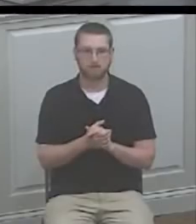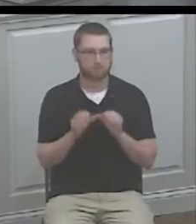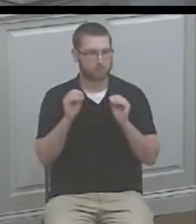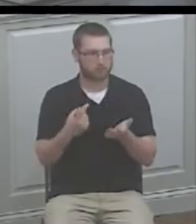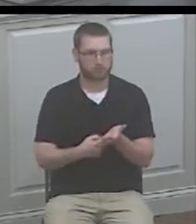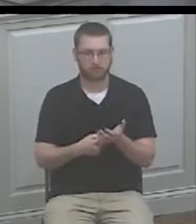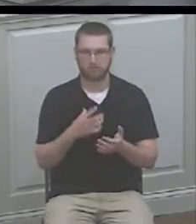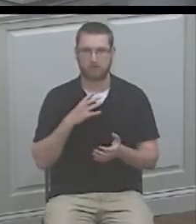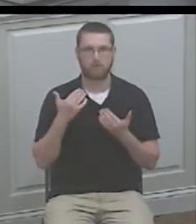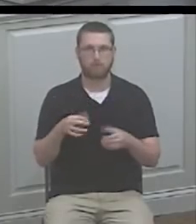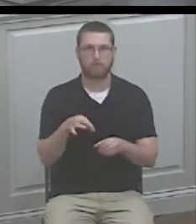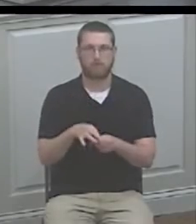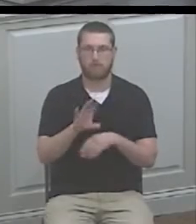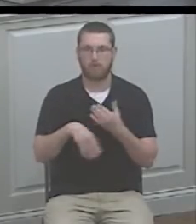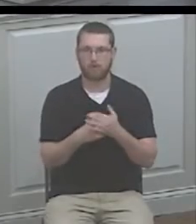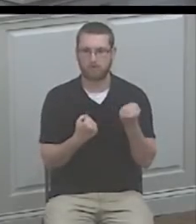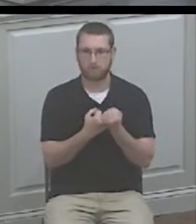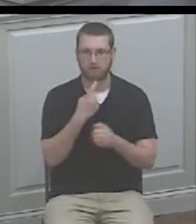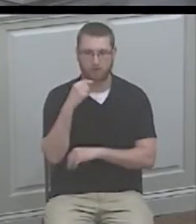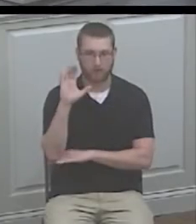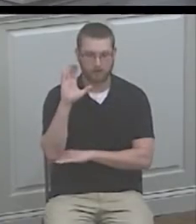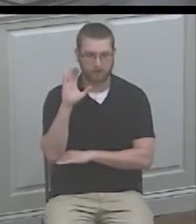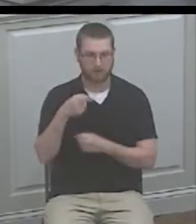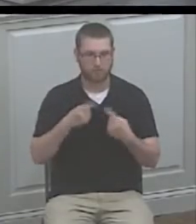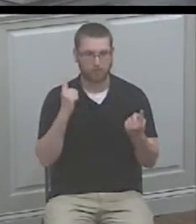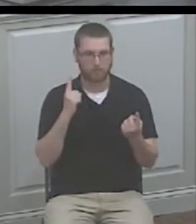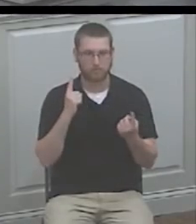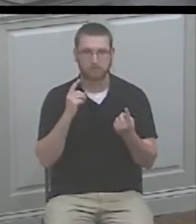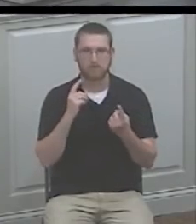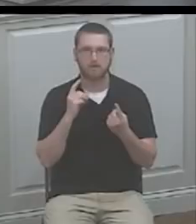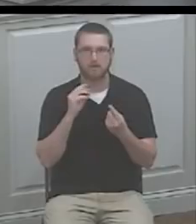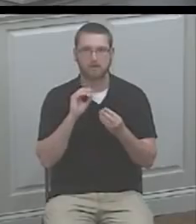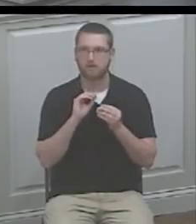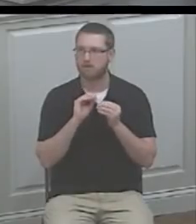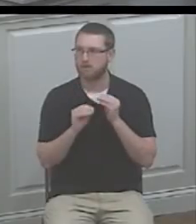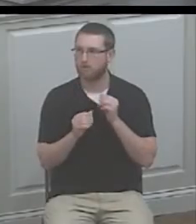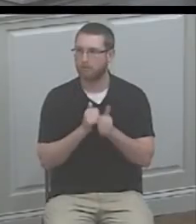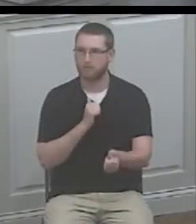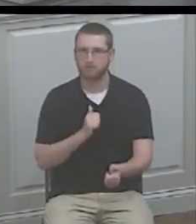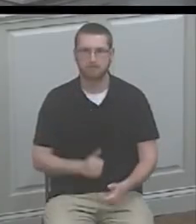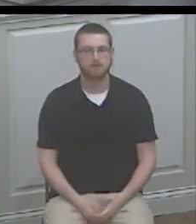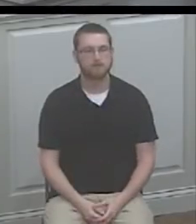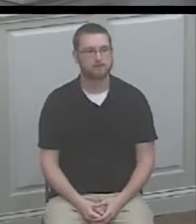Seeing none, I call the question. All in favor of the motion say aye. Aye. Aye. Opposed, like sign. Motion carries.